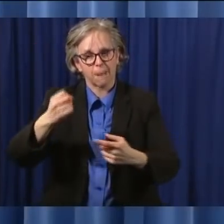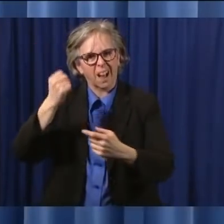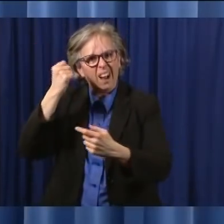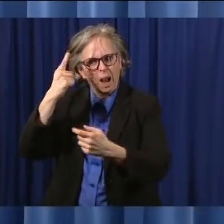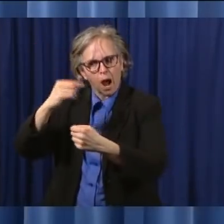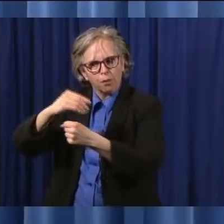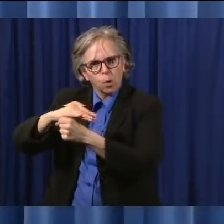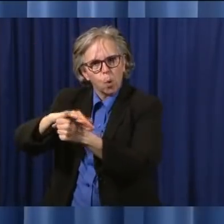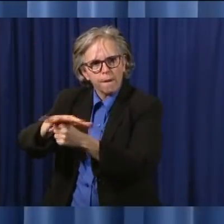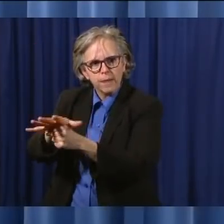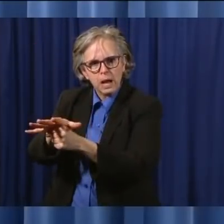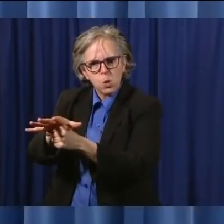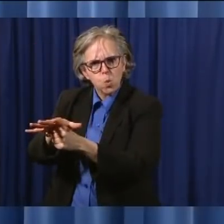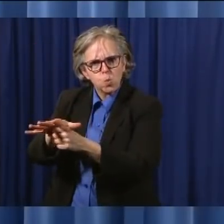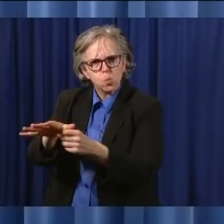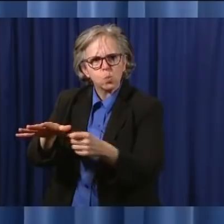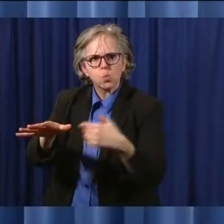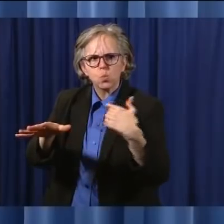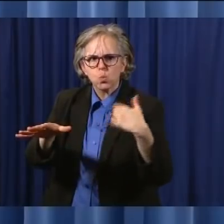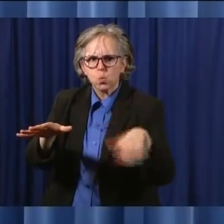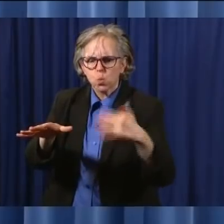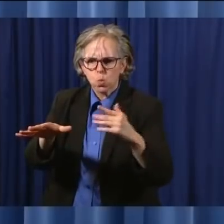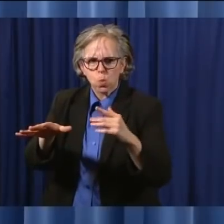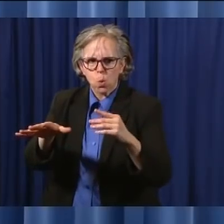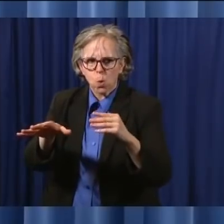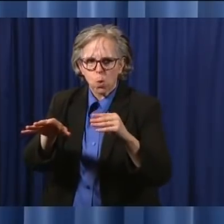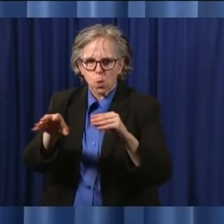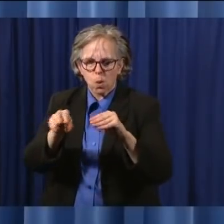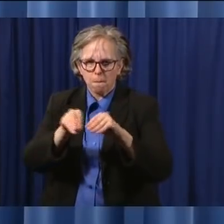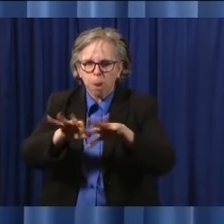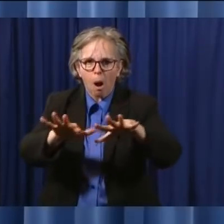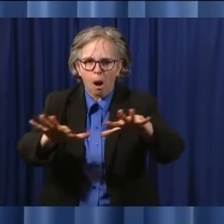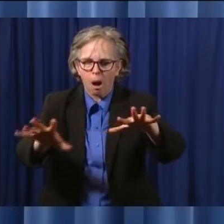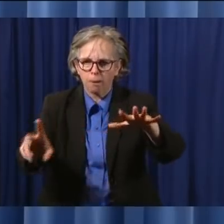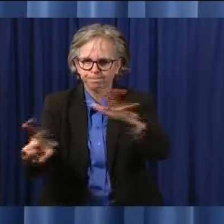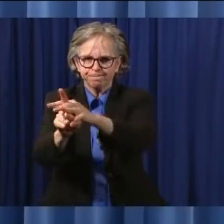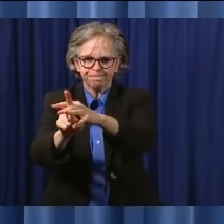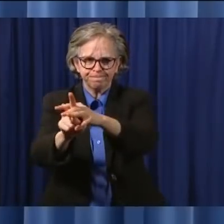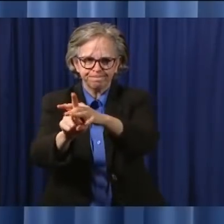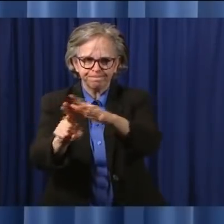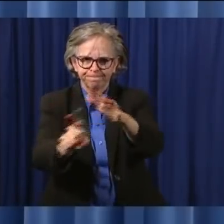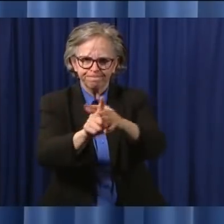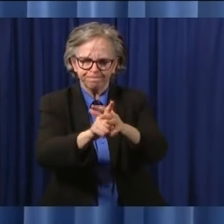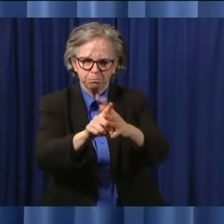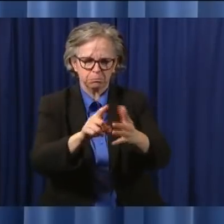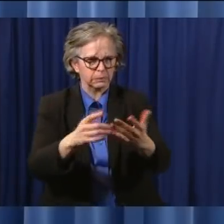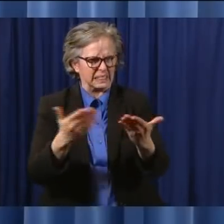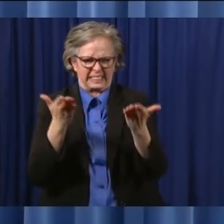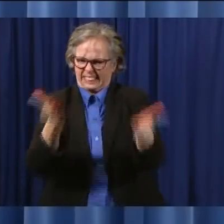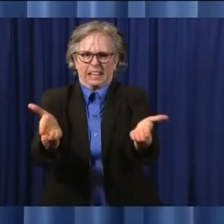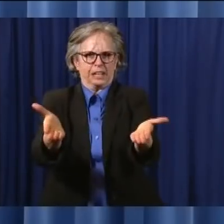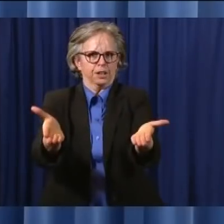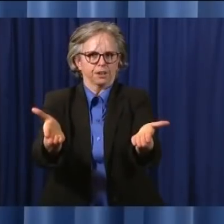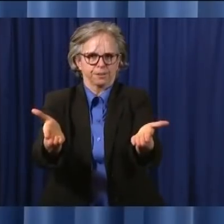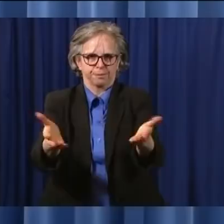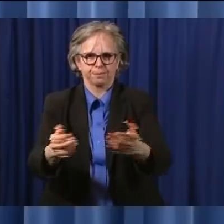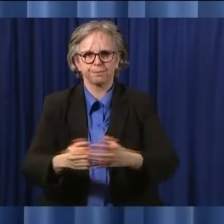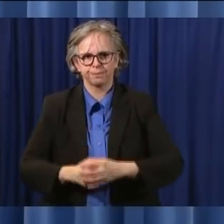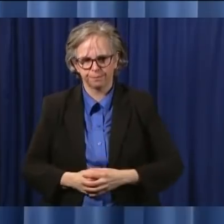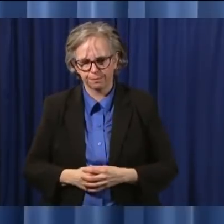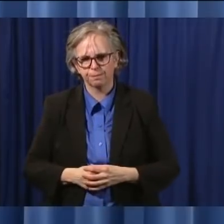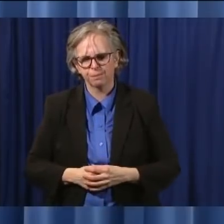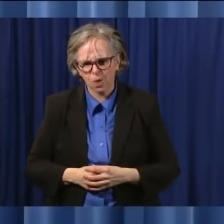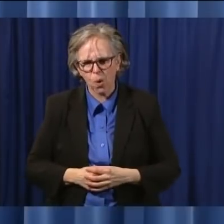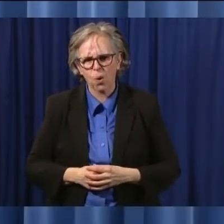these troubling issues. And so to augment the work that we are currently doing on health equity and to address